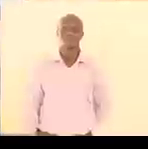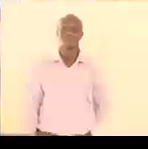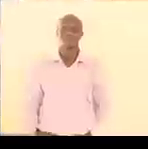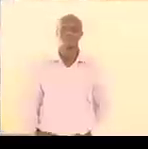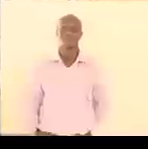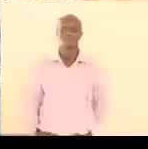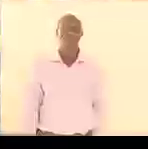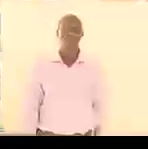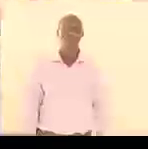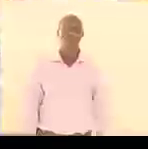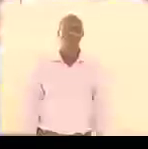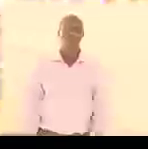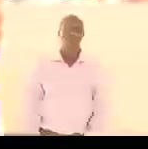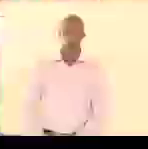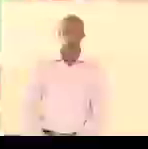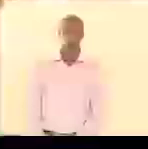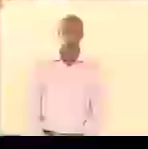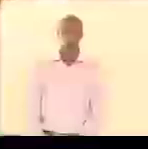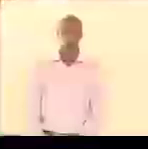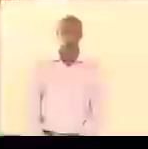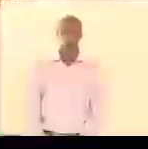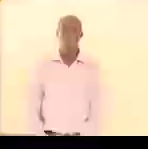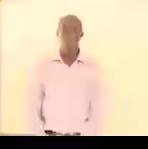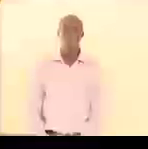Okay, Emmanuel.